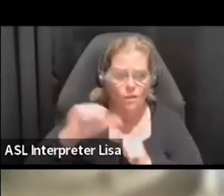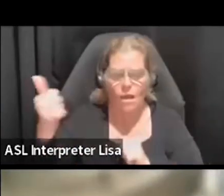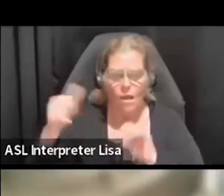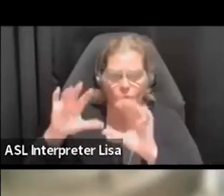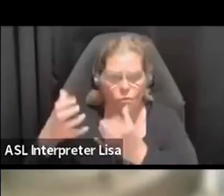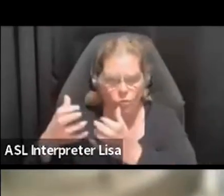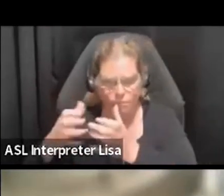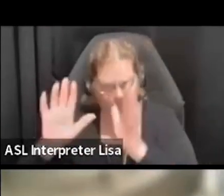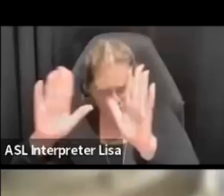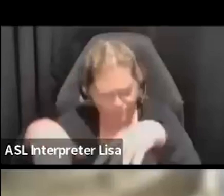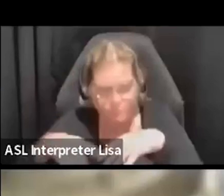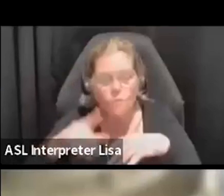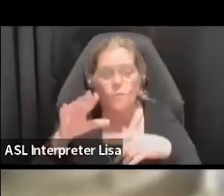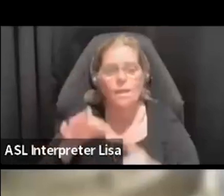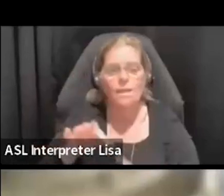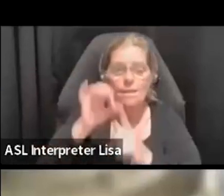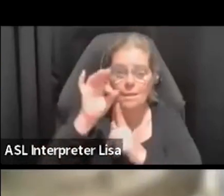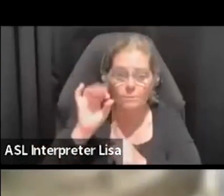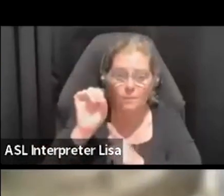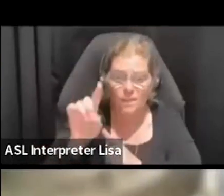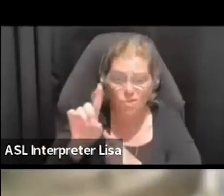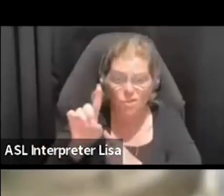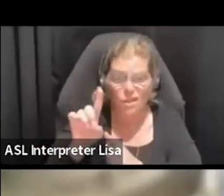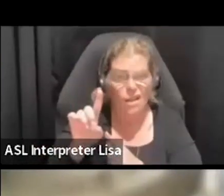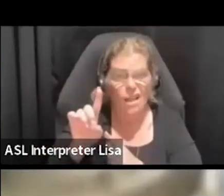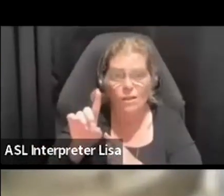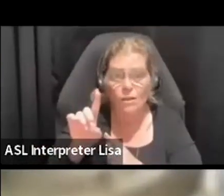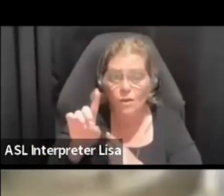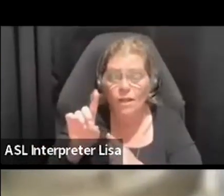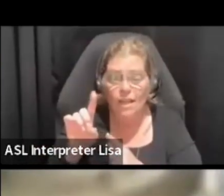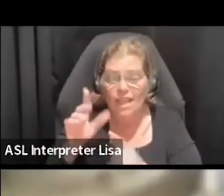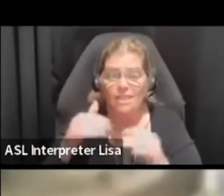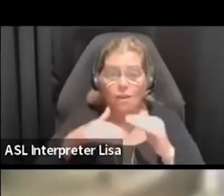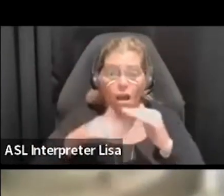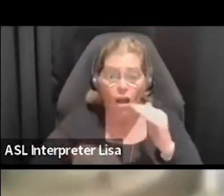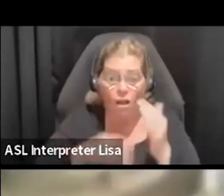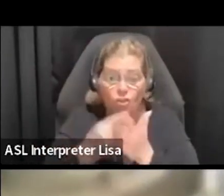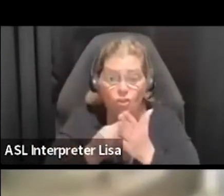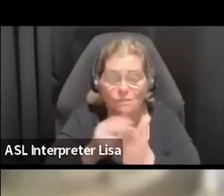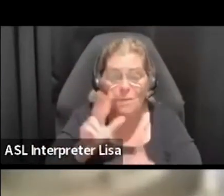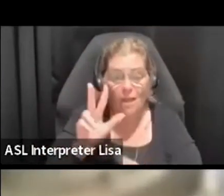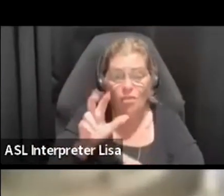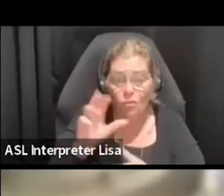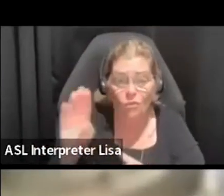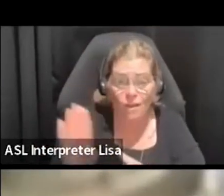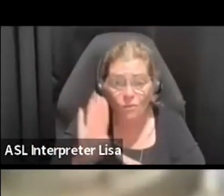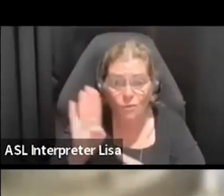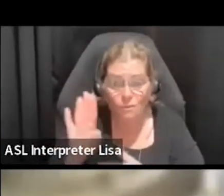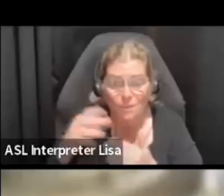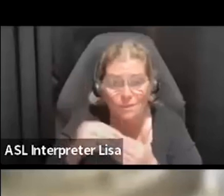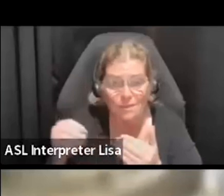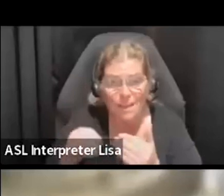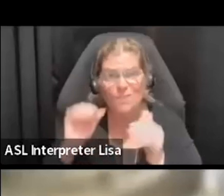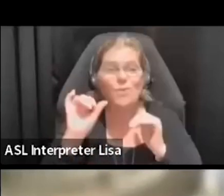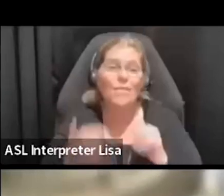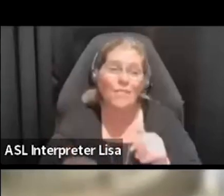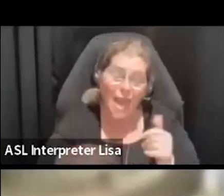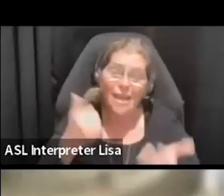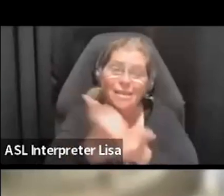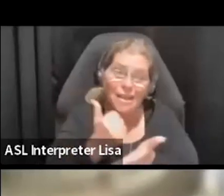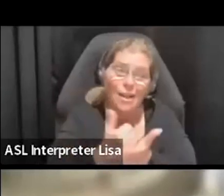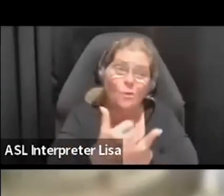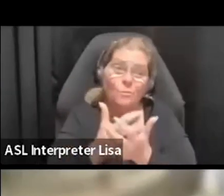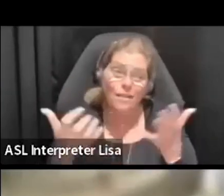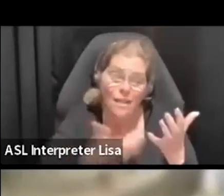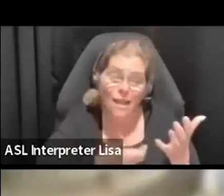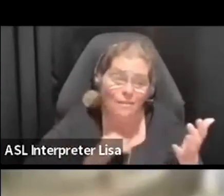Literally, special education is underfunded by $300 billion. And that could help a whole lot of our shortcomings, right? You could have